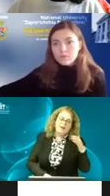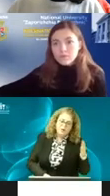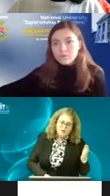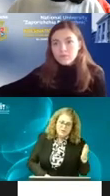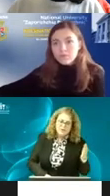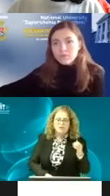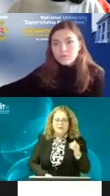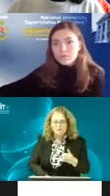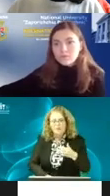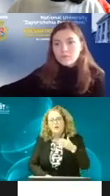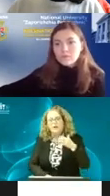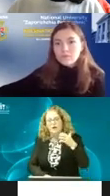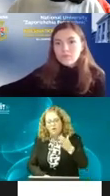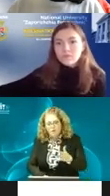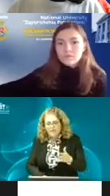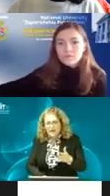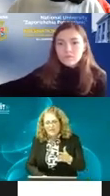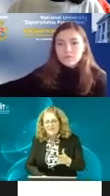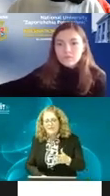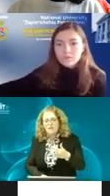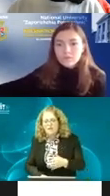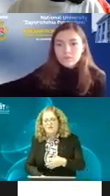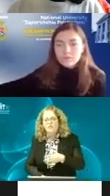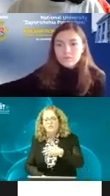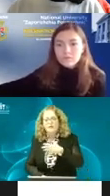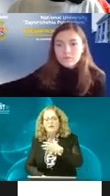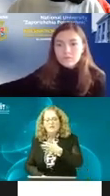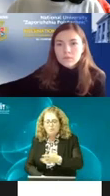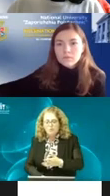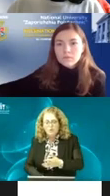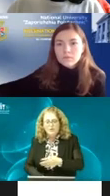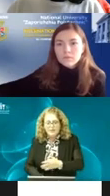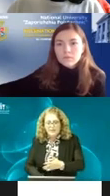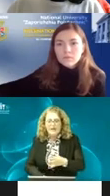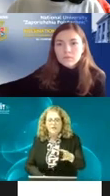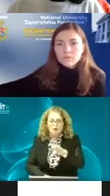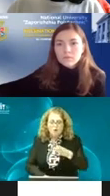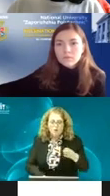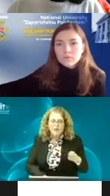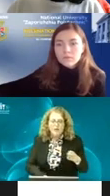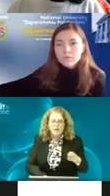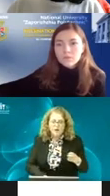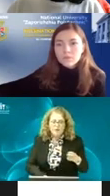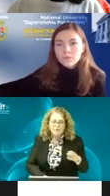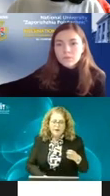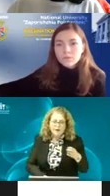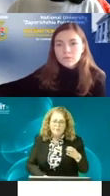a linguist, it's not enough to be a computer scientist, and it's not enough to be someone who's doing design. It's all